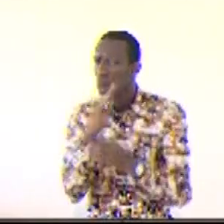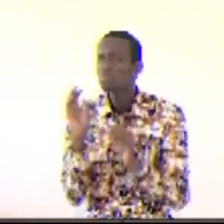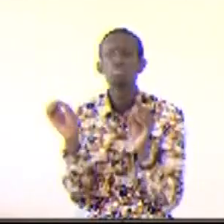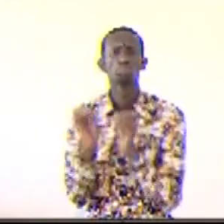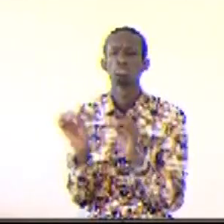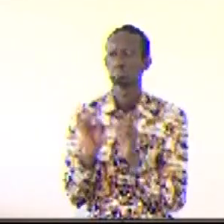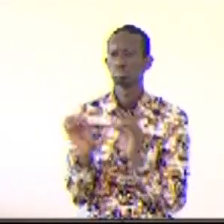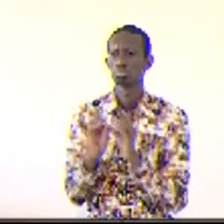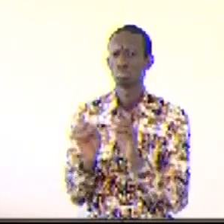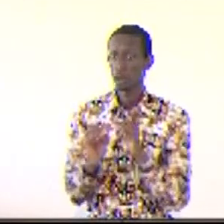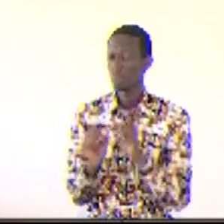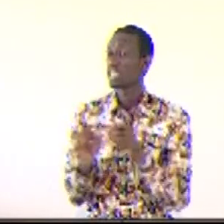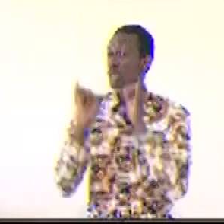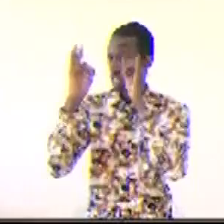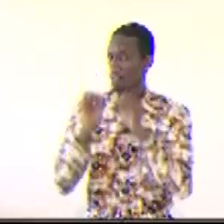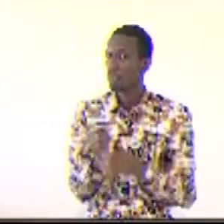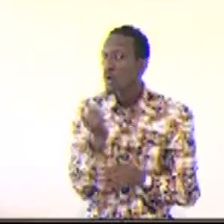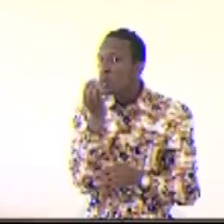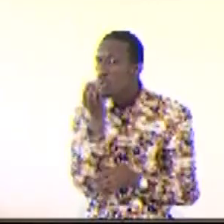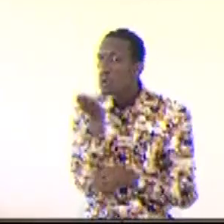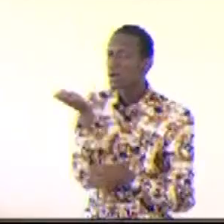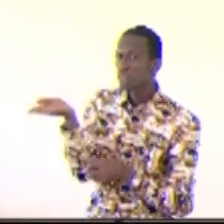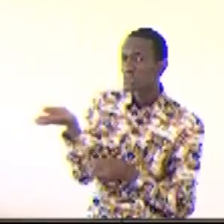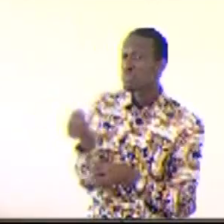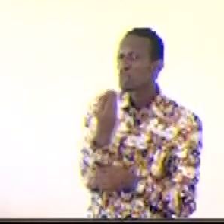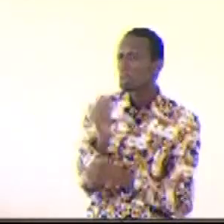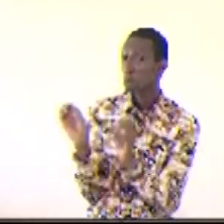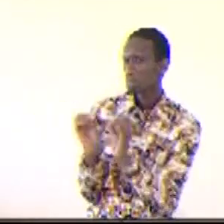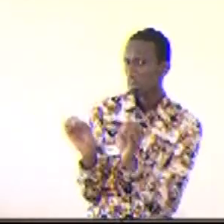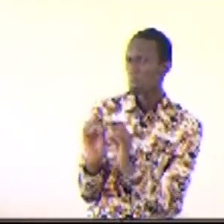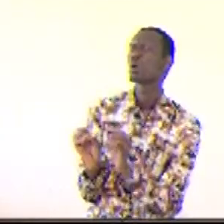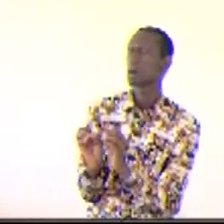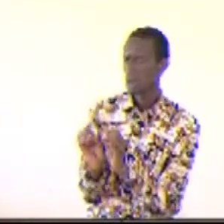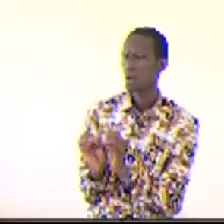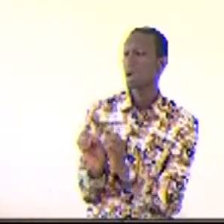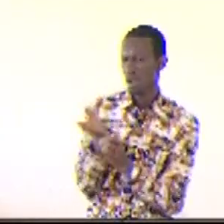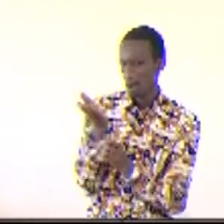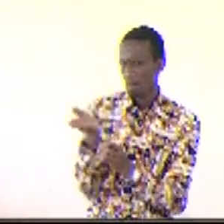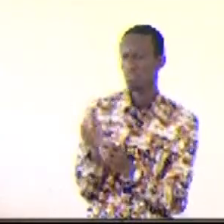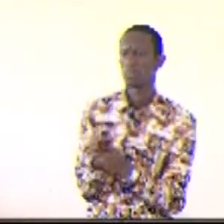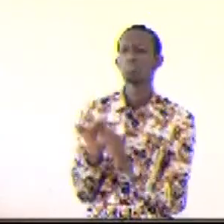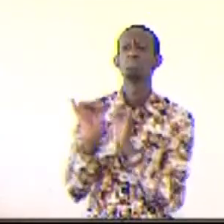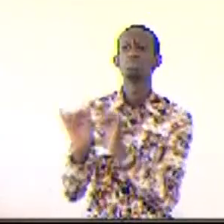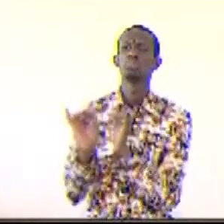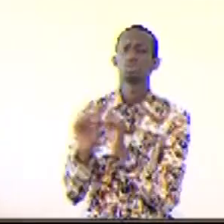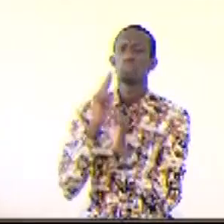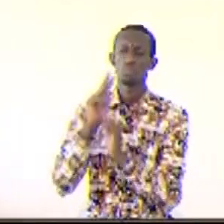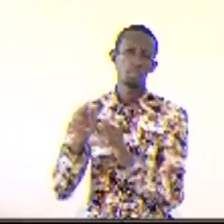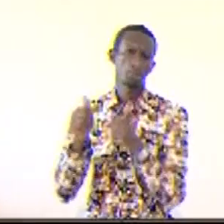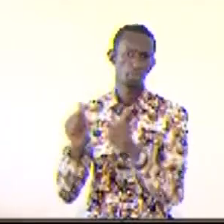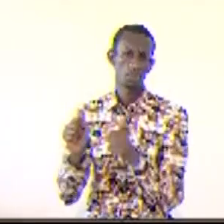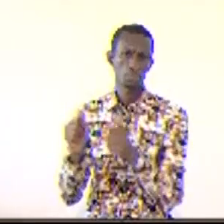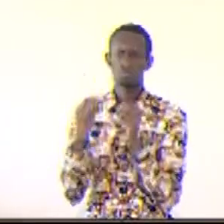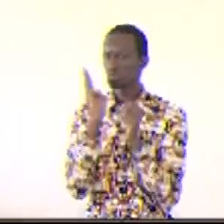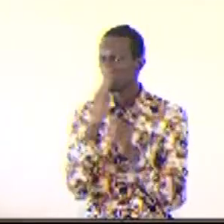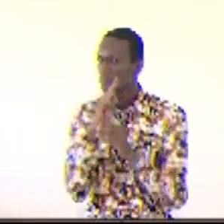that means the rate at which those chemical reactions that may lead to spoiling of food also